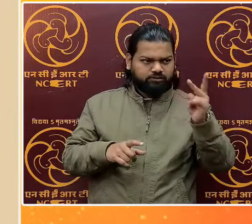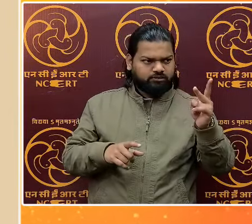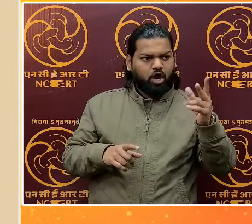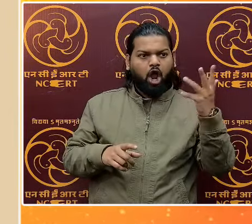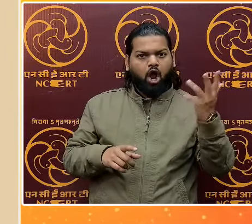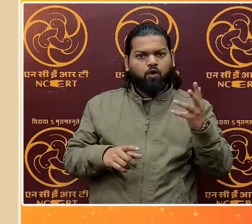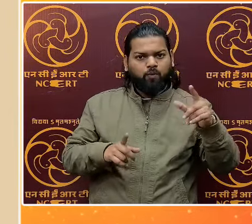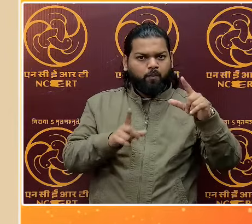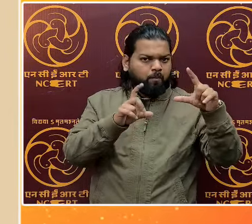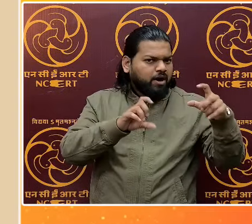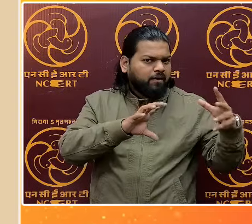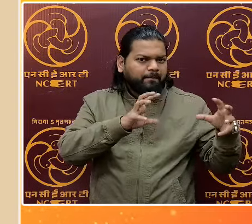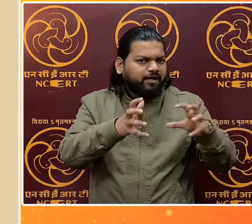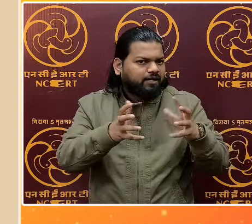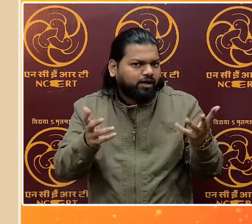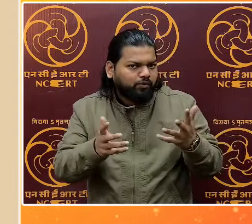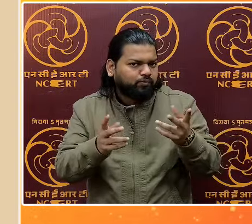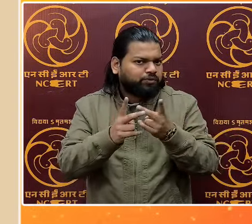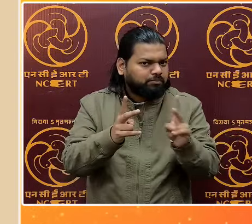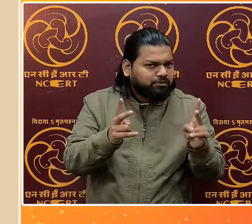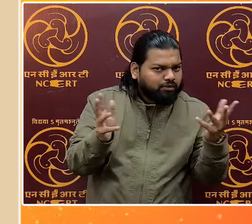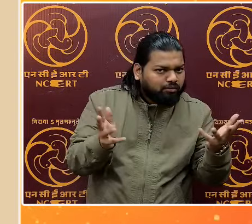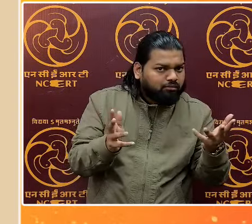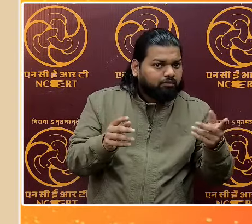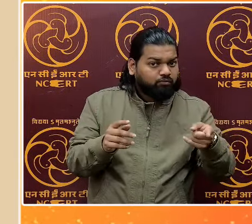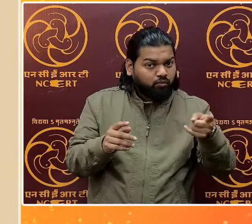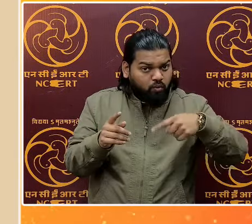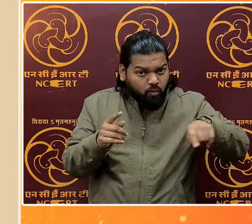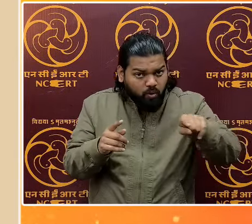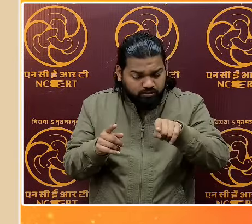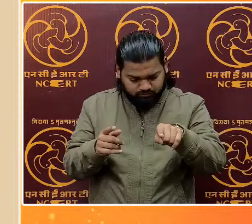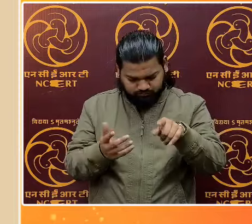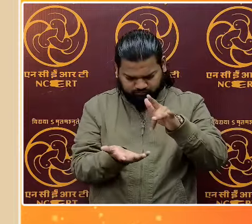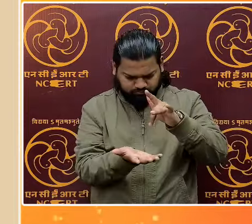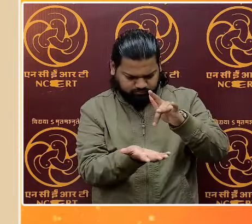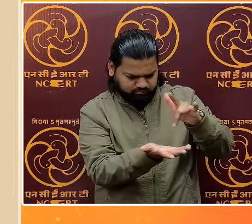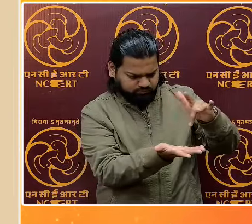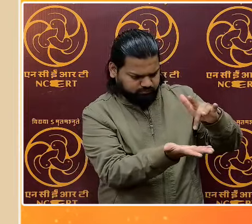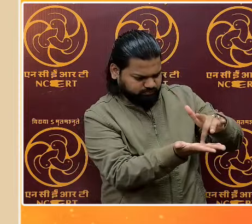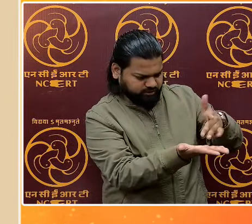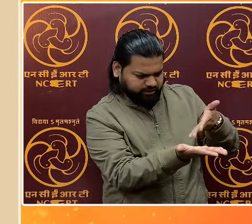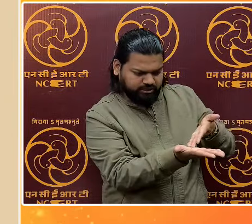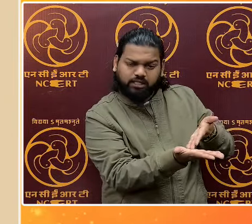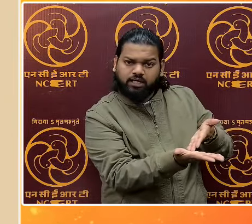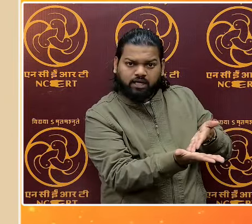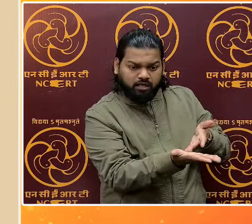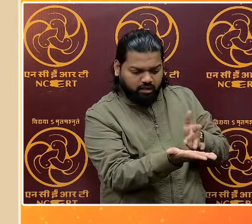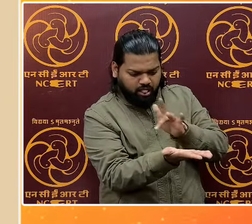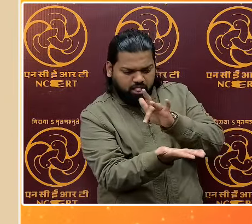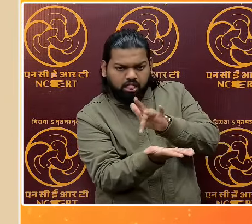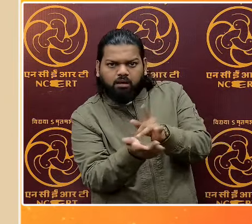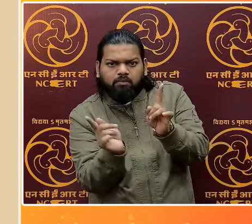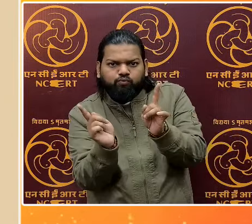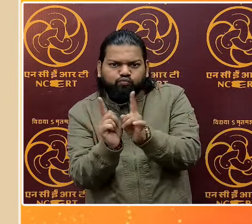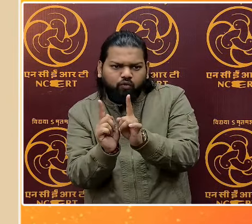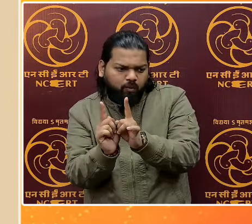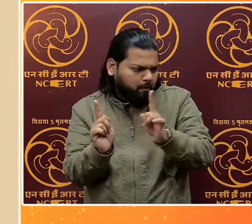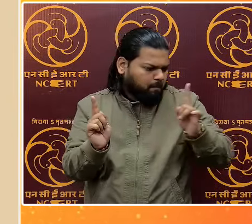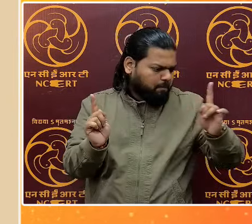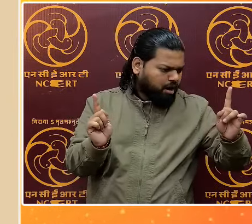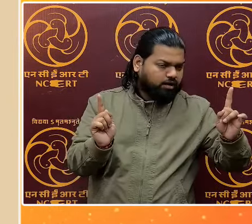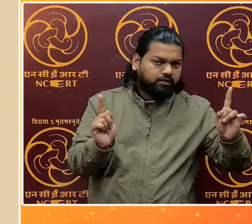how the image formed is different. When the object is placed nearby, you get an image which